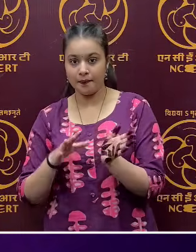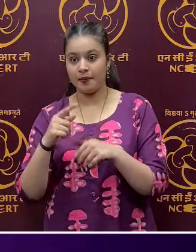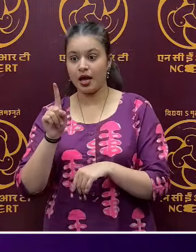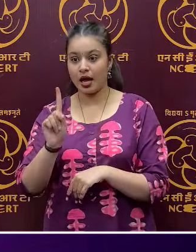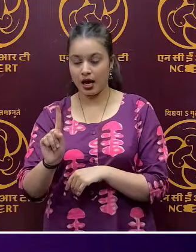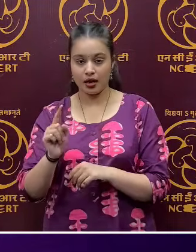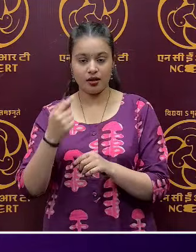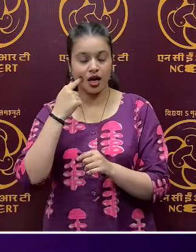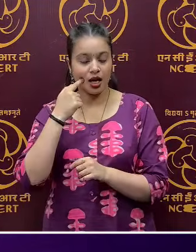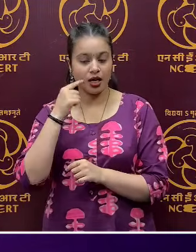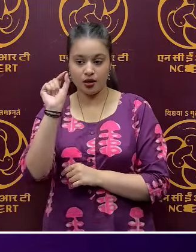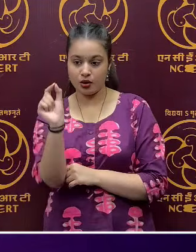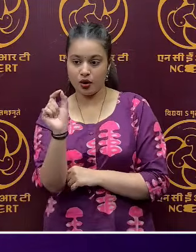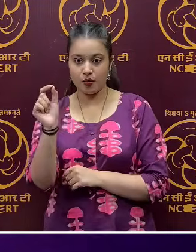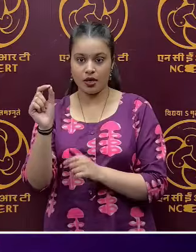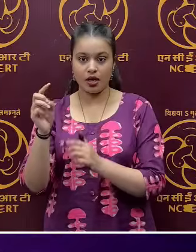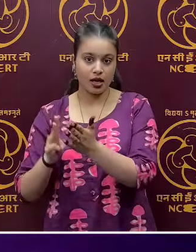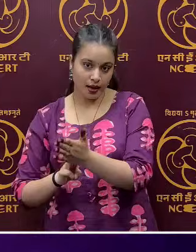they are, there.